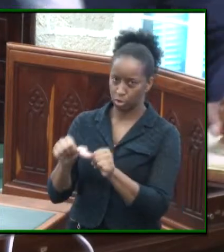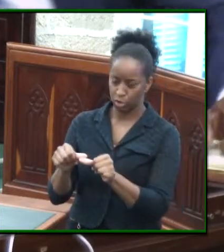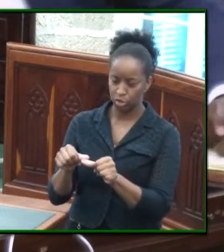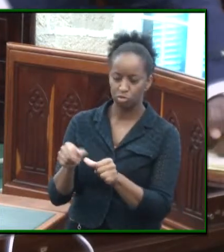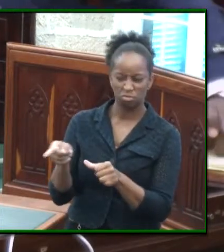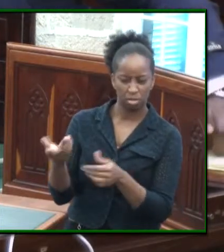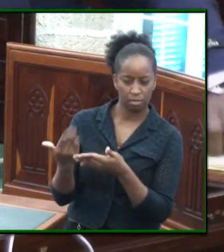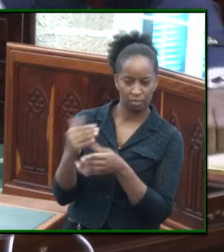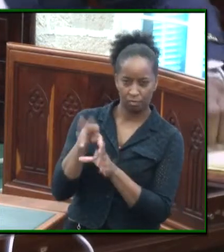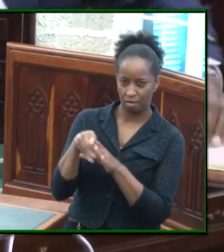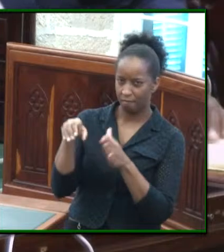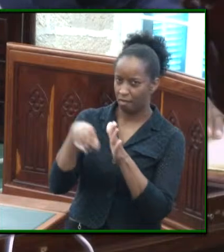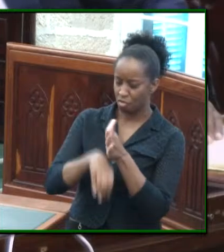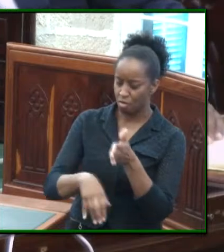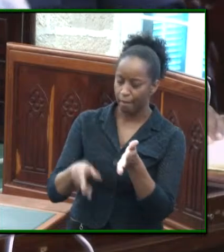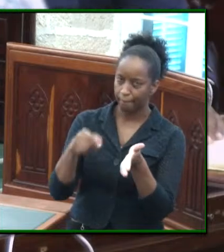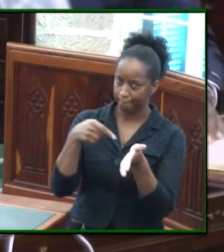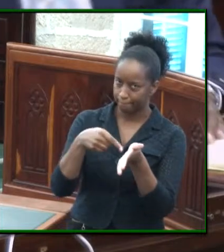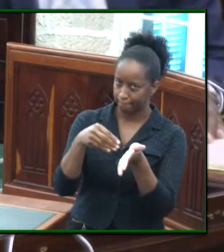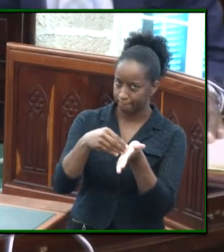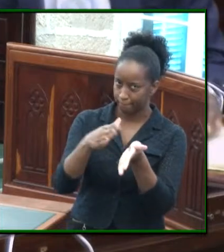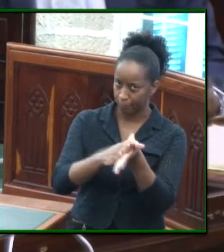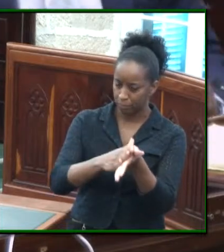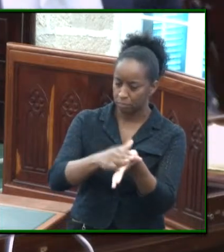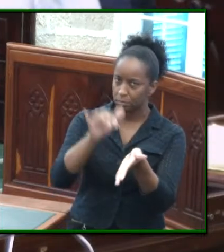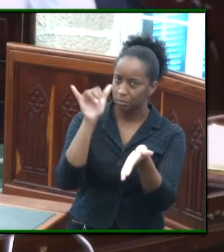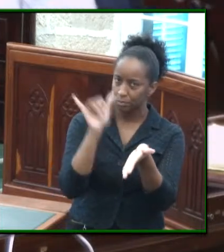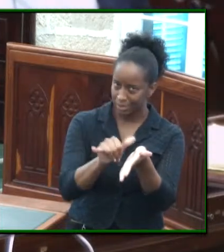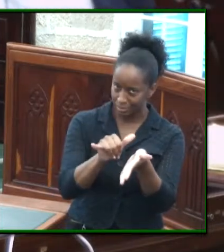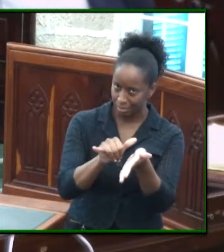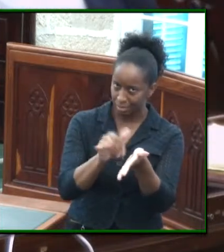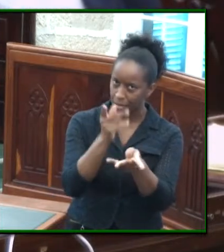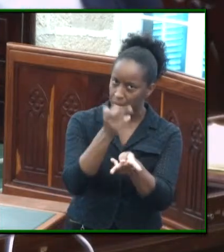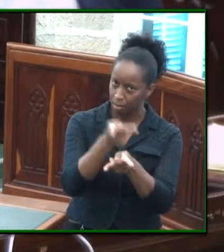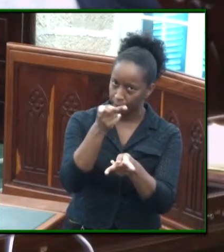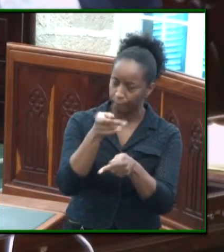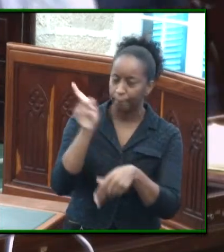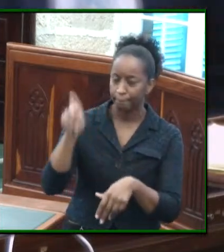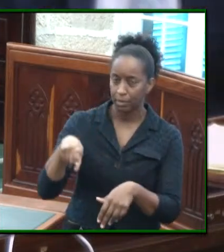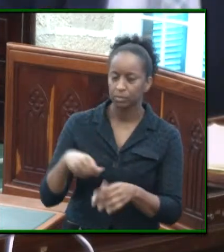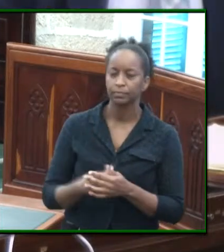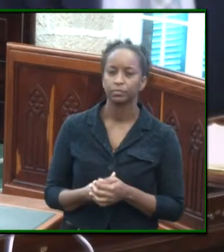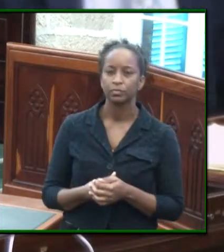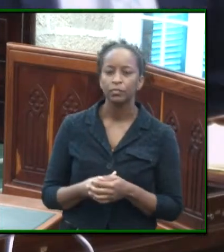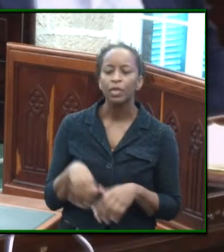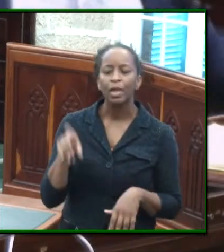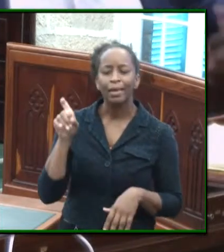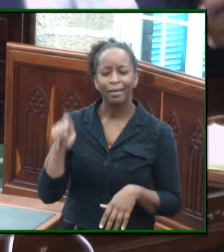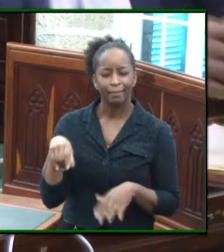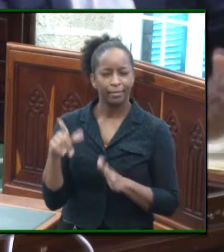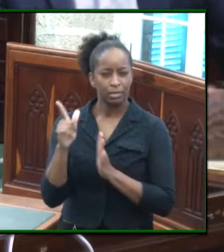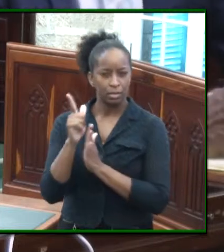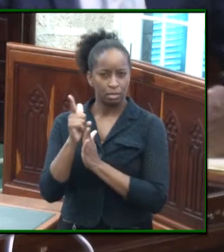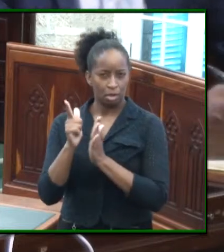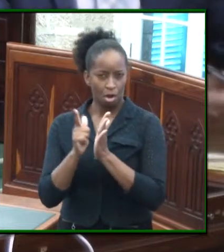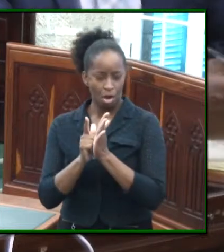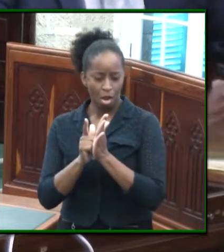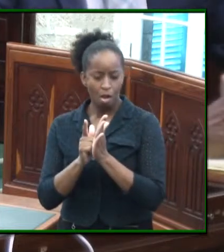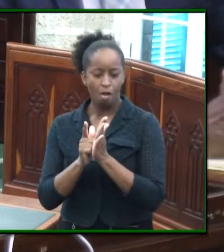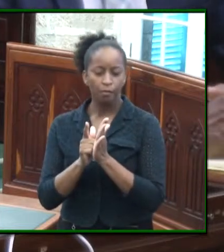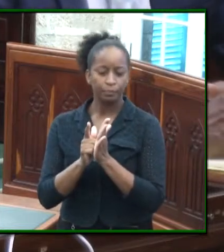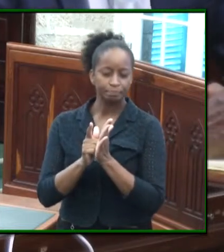to reconsider how the legislation is currently structured. I have